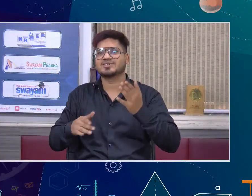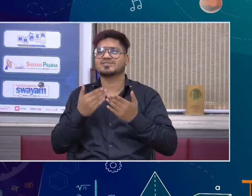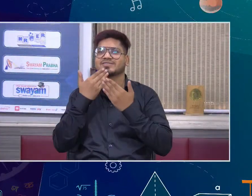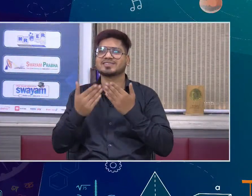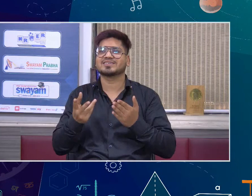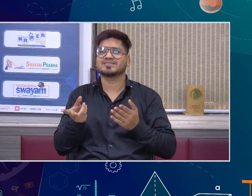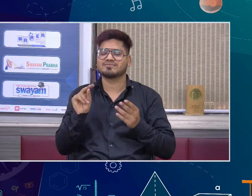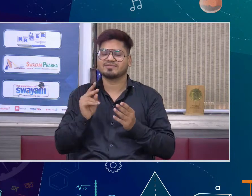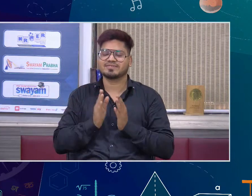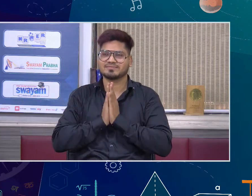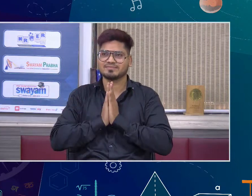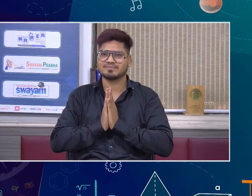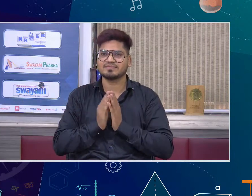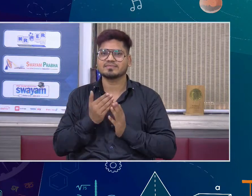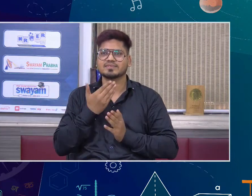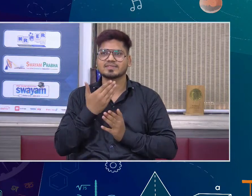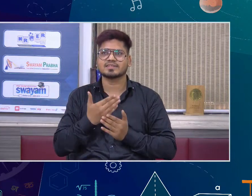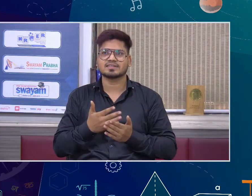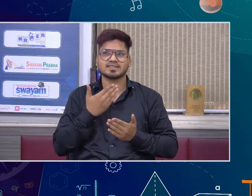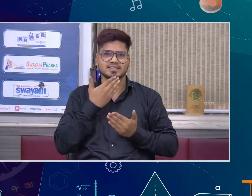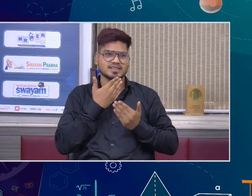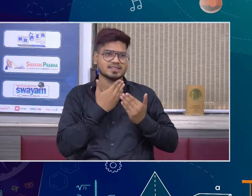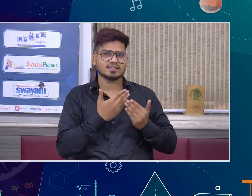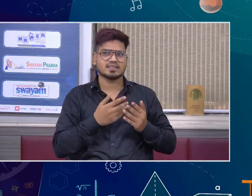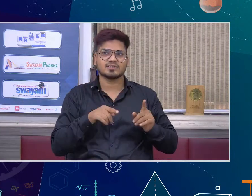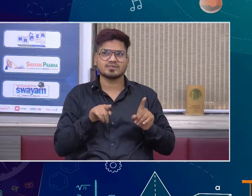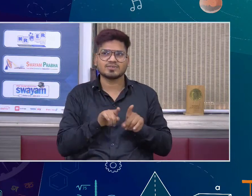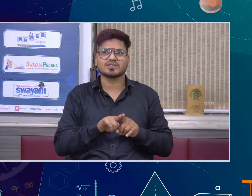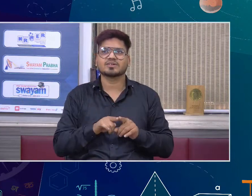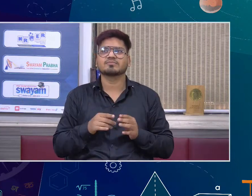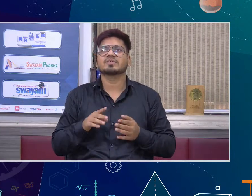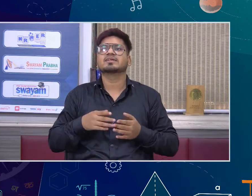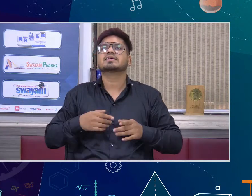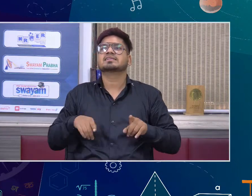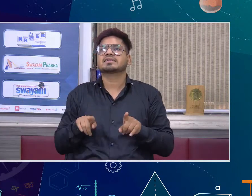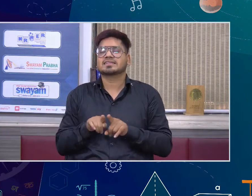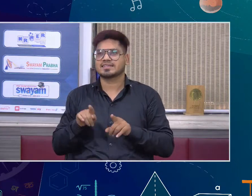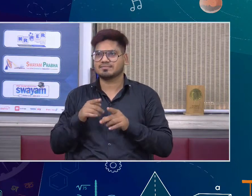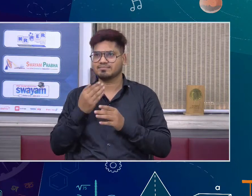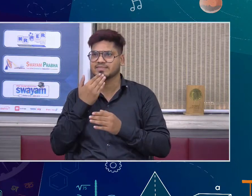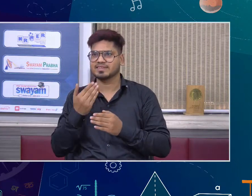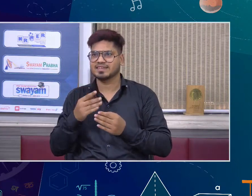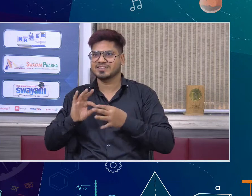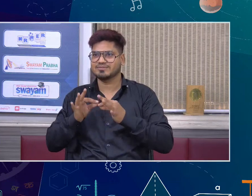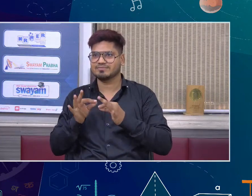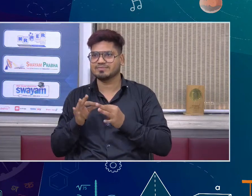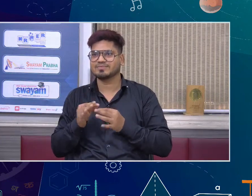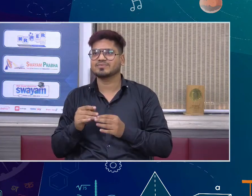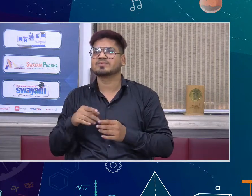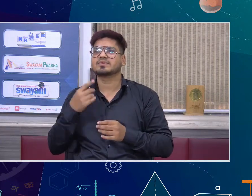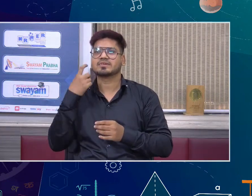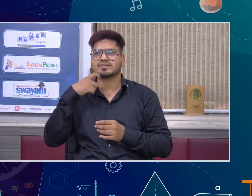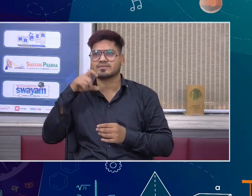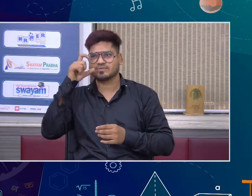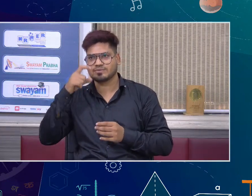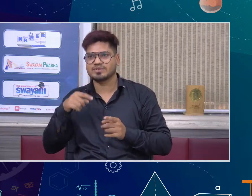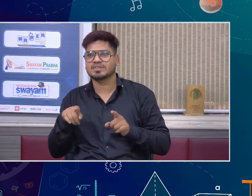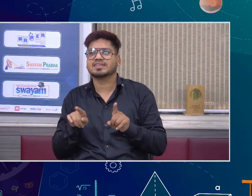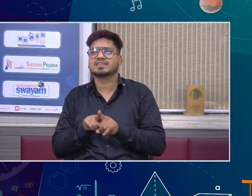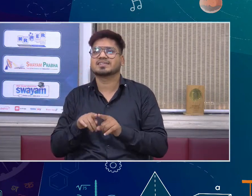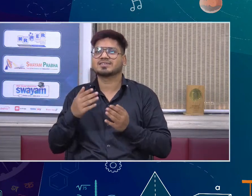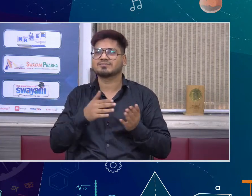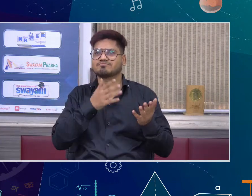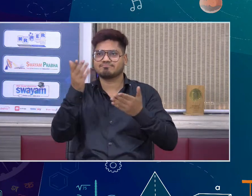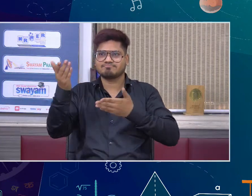once again. Yeah, thank you, ma'am. Thank you. Thank you to our sign language interpreter, Mr. Otish, as well, for being